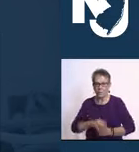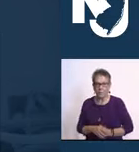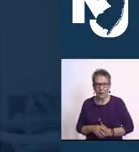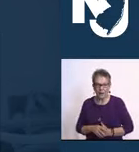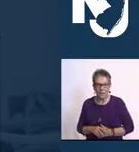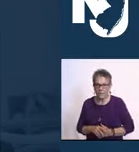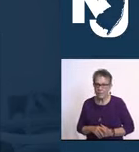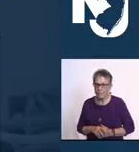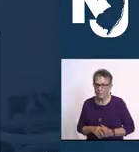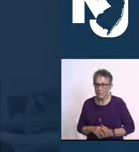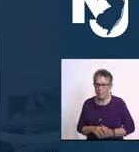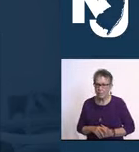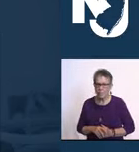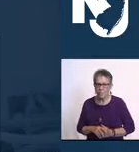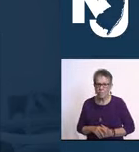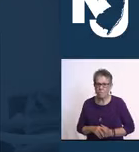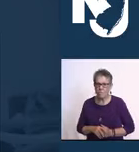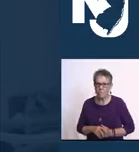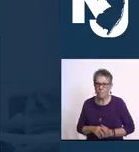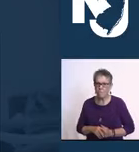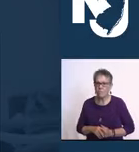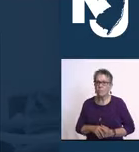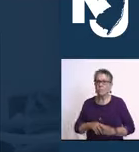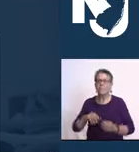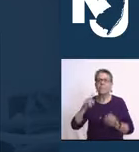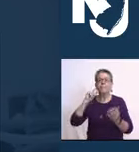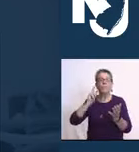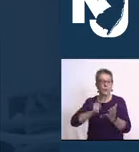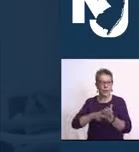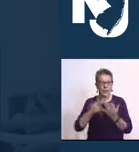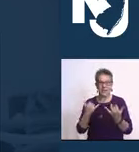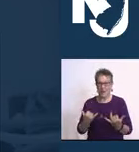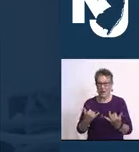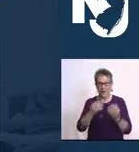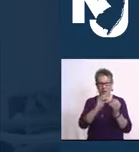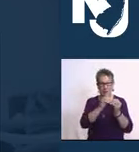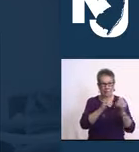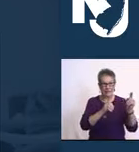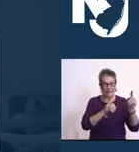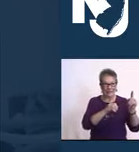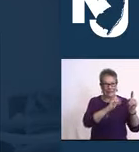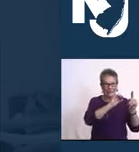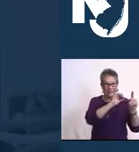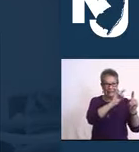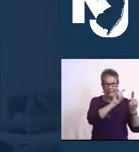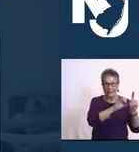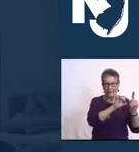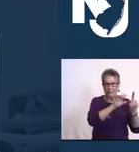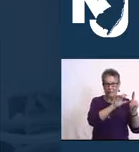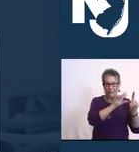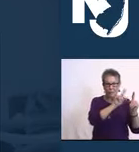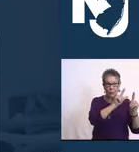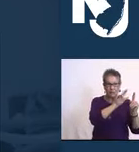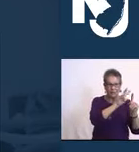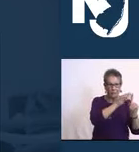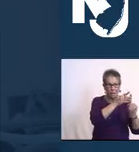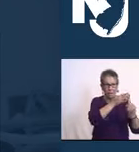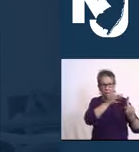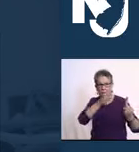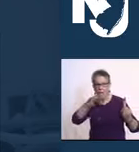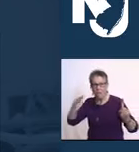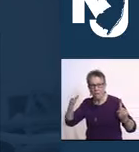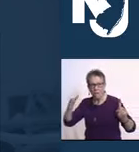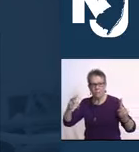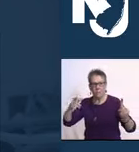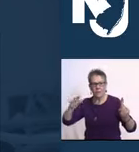So you see a significant decrease in the overall rates of infection among all students, educators, and staff since their highs a